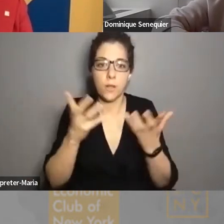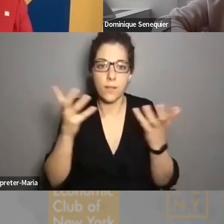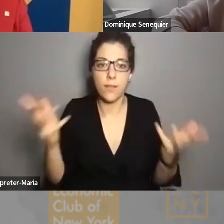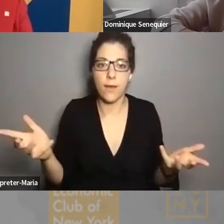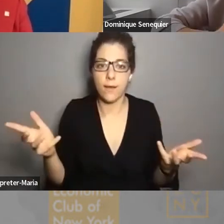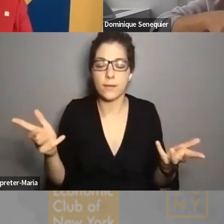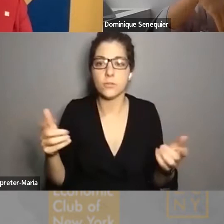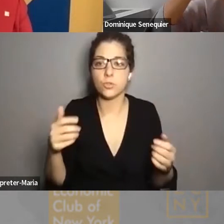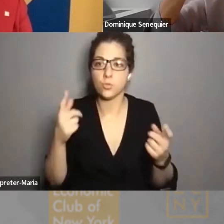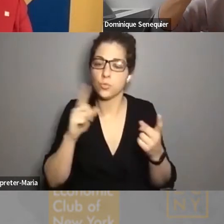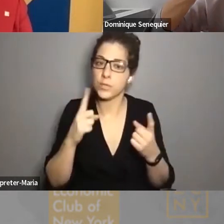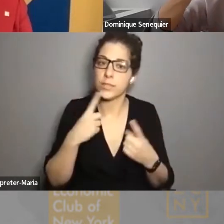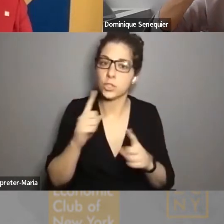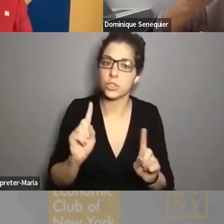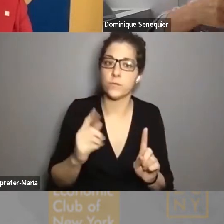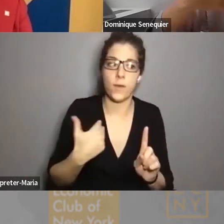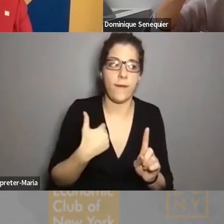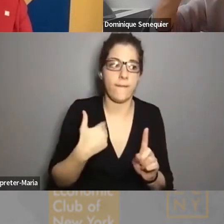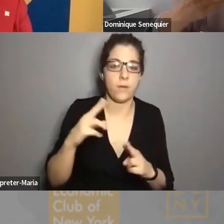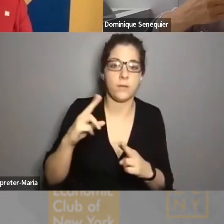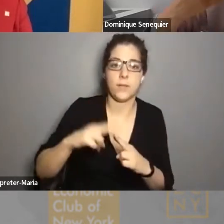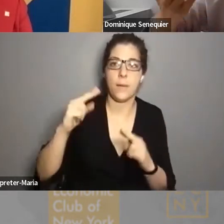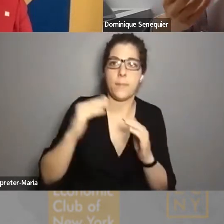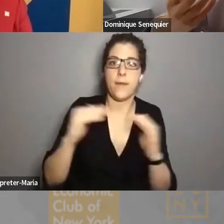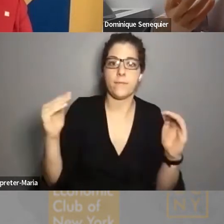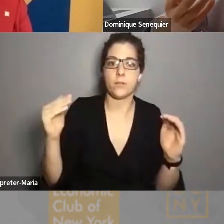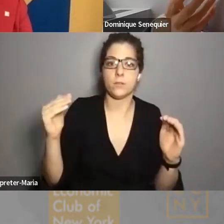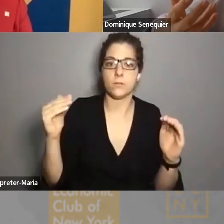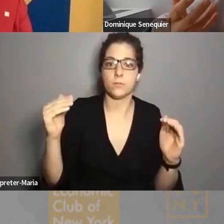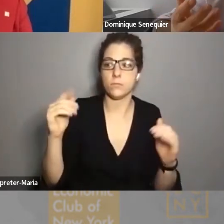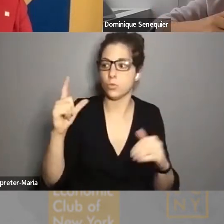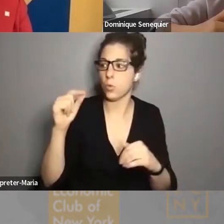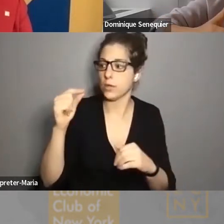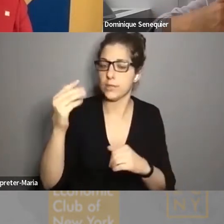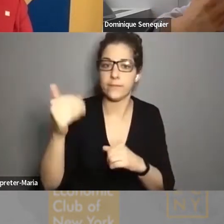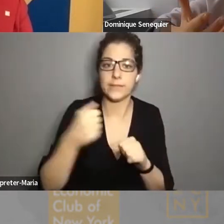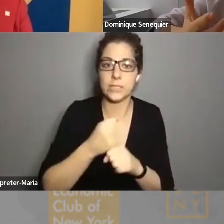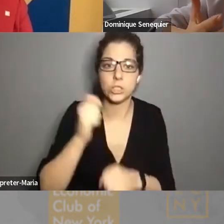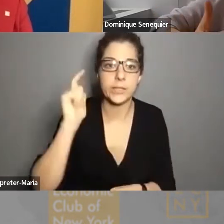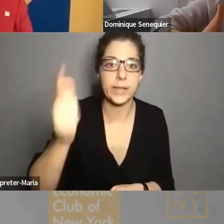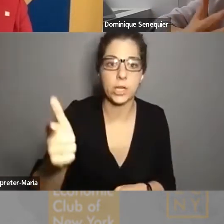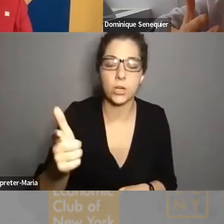to achieve, to have at the top level then 20 years or 15 years later,